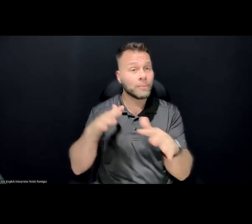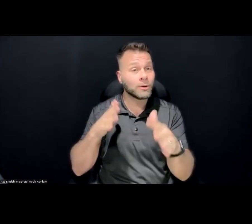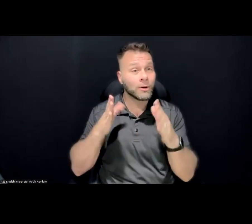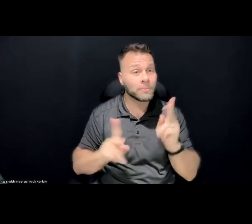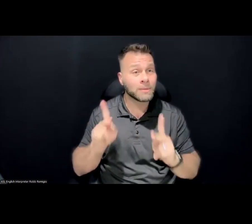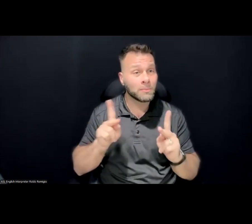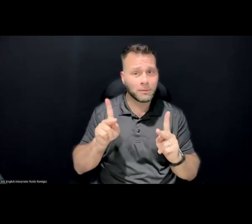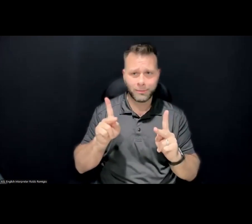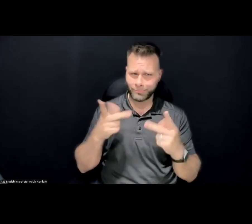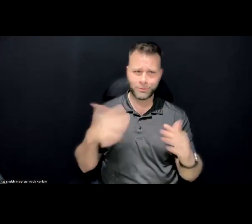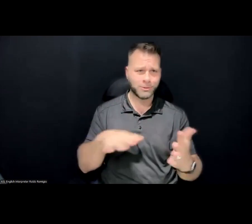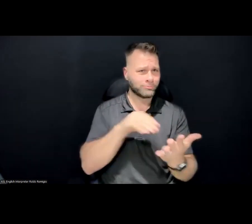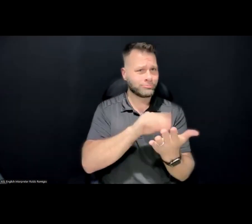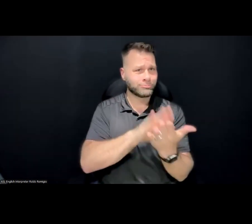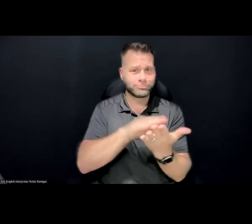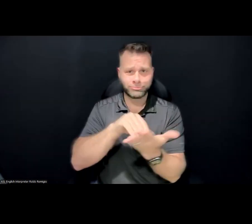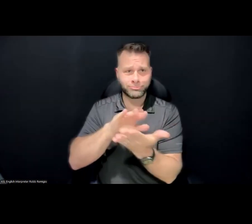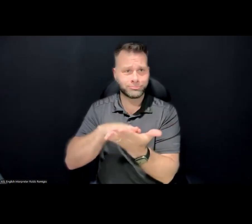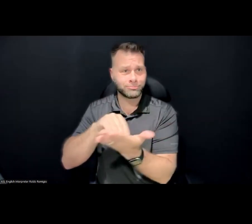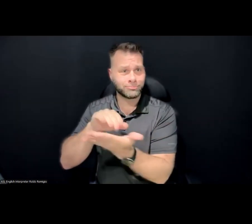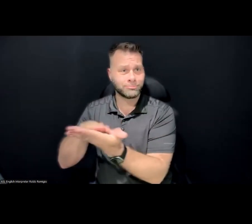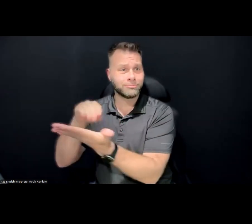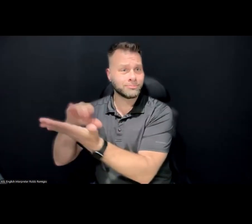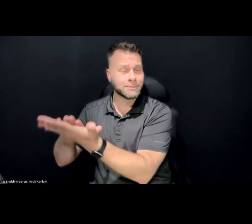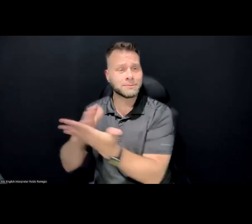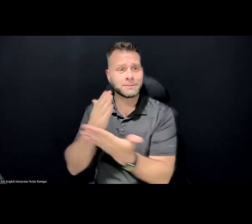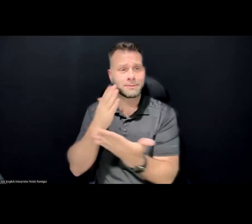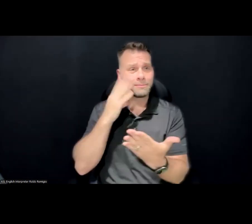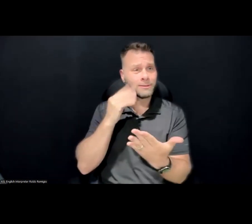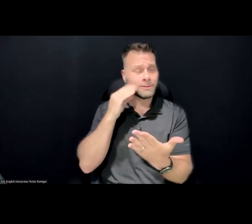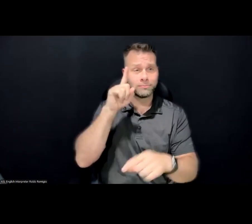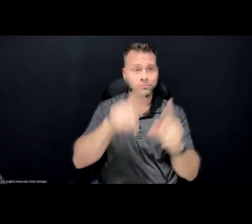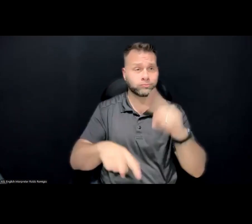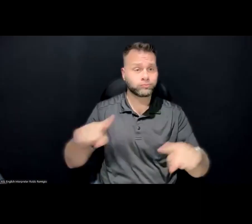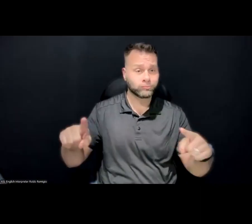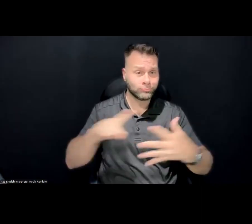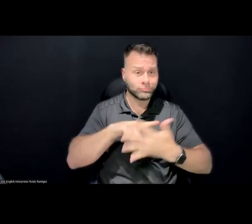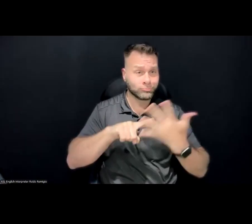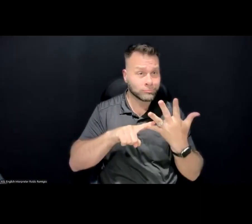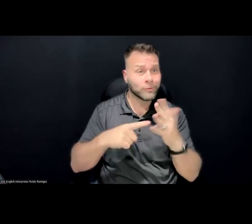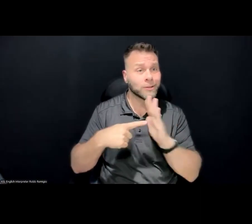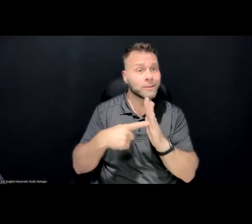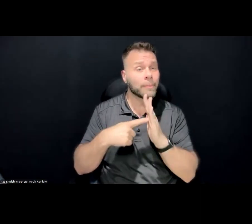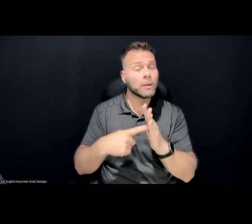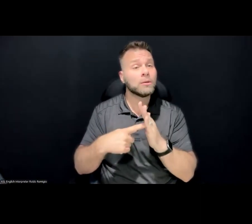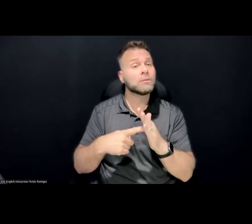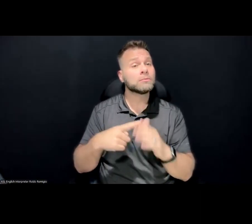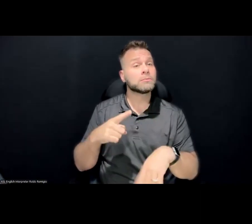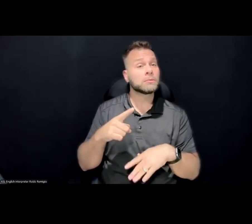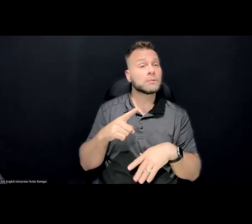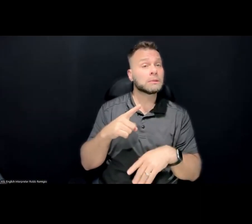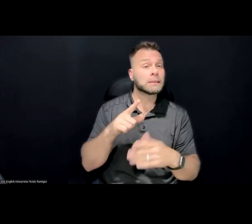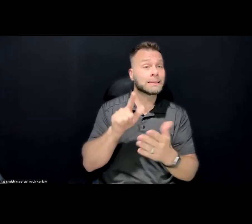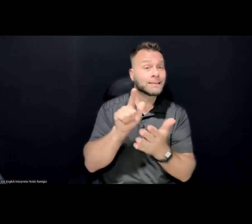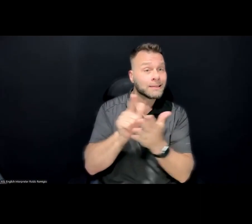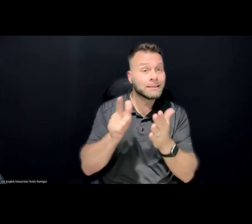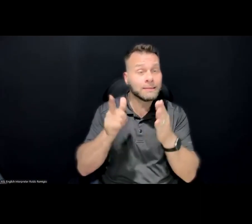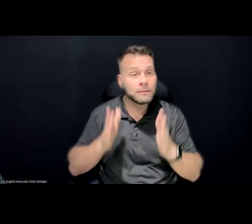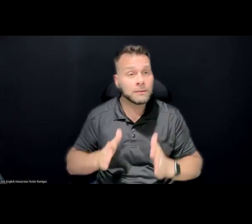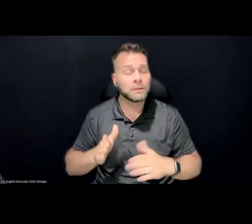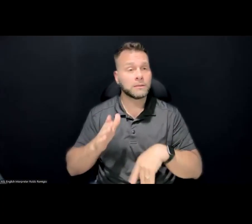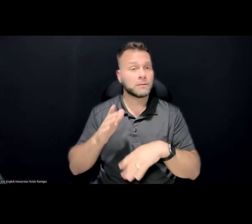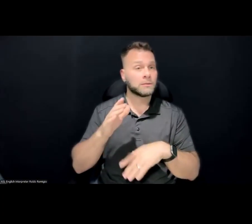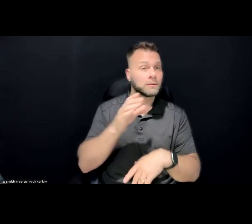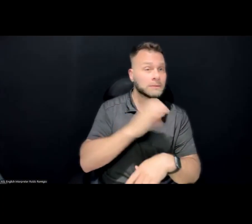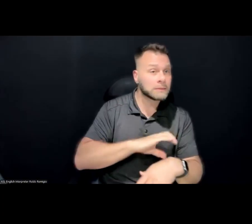well documented and multi-faced, influenced by factors such as immigration status, language and cultural